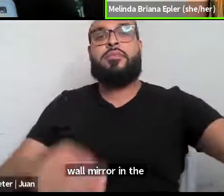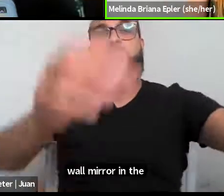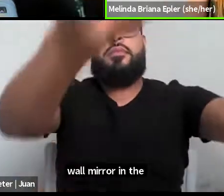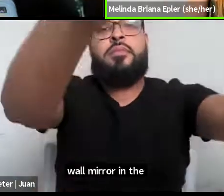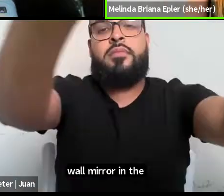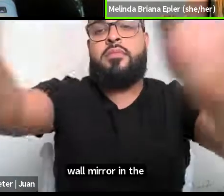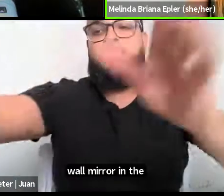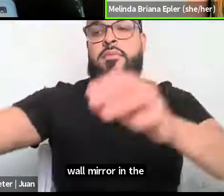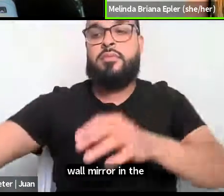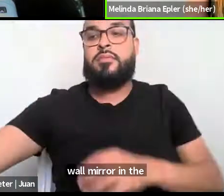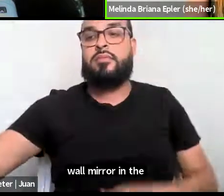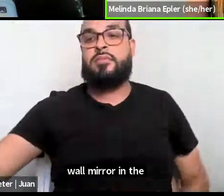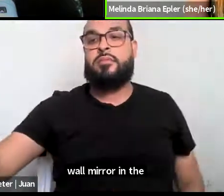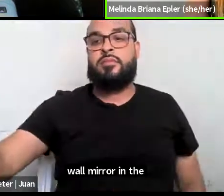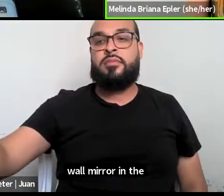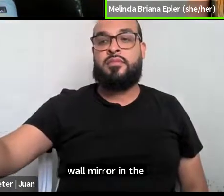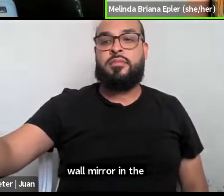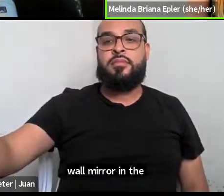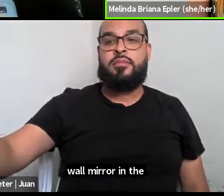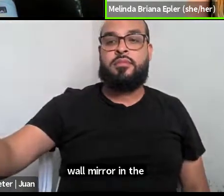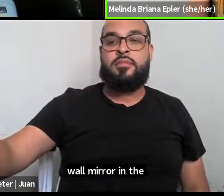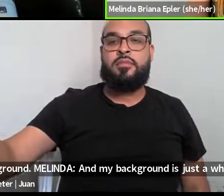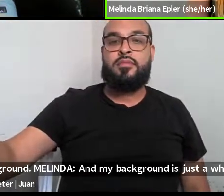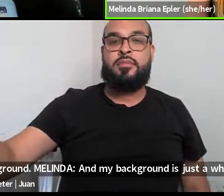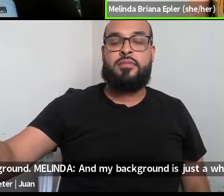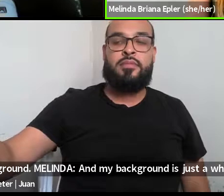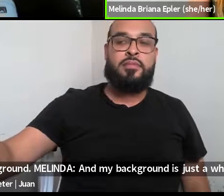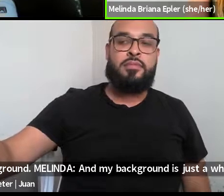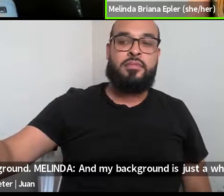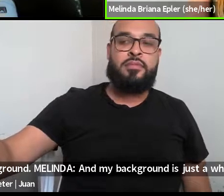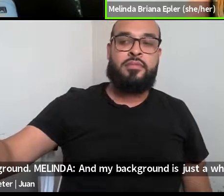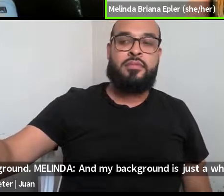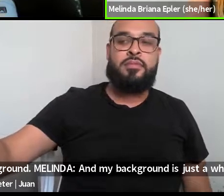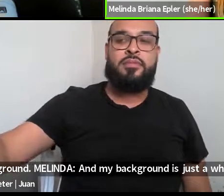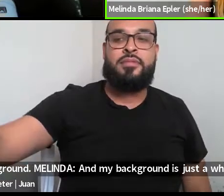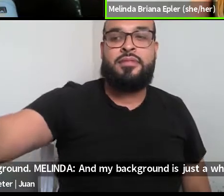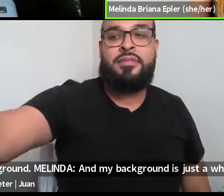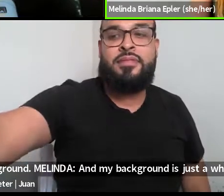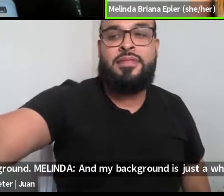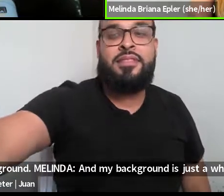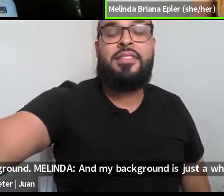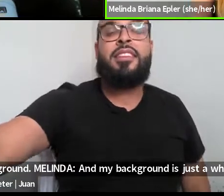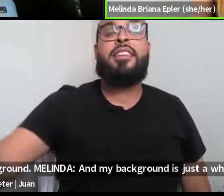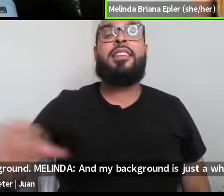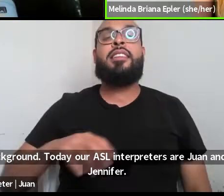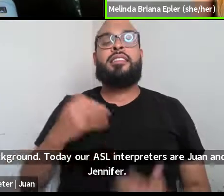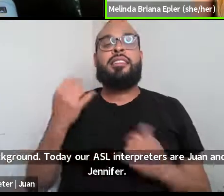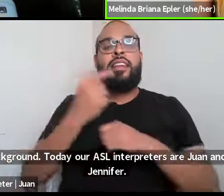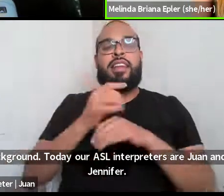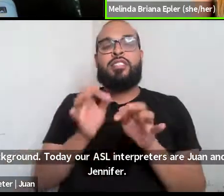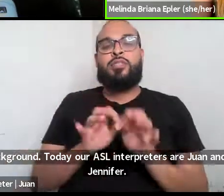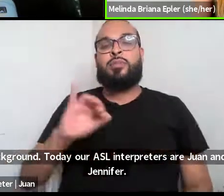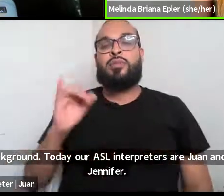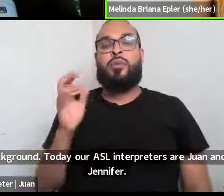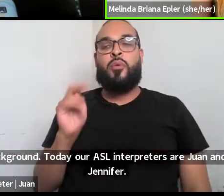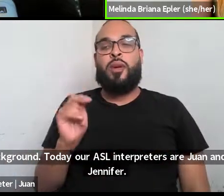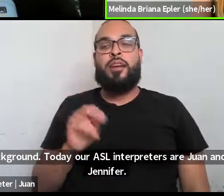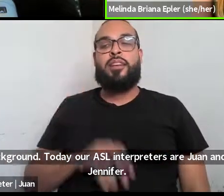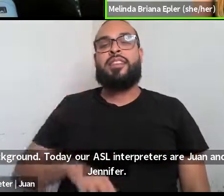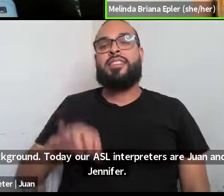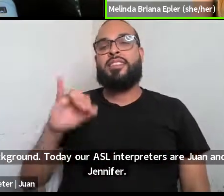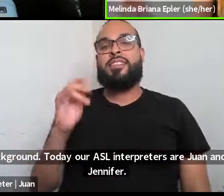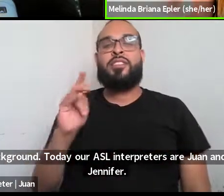our ASL interpreters are Juan and Jennifer. And thank you to Interpreter Now for that ongoing partnership. Really appreciate